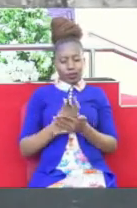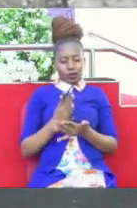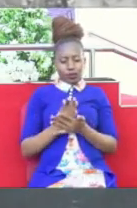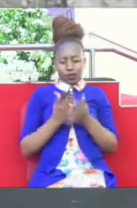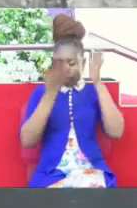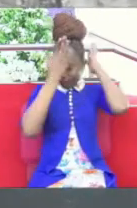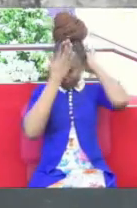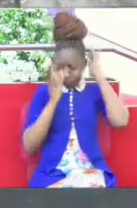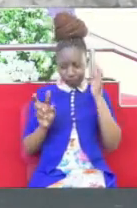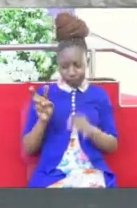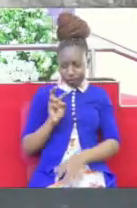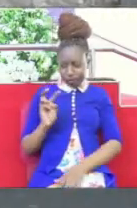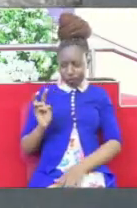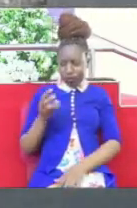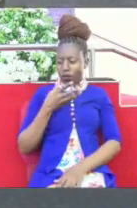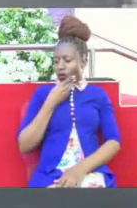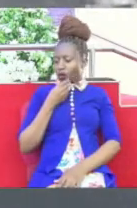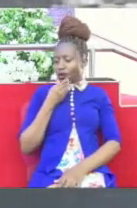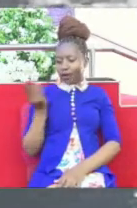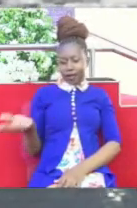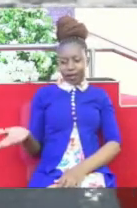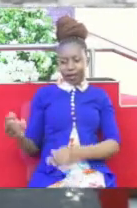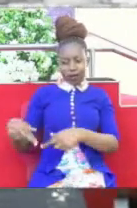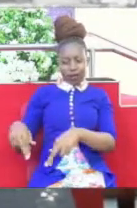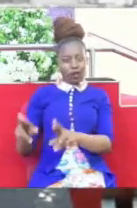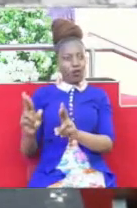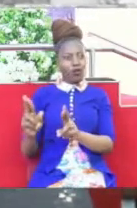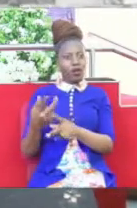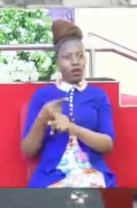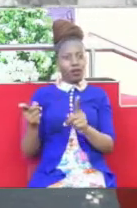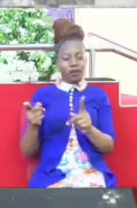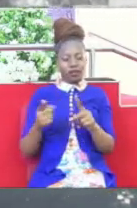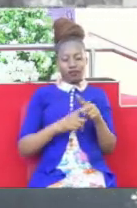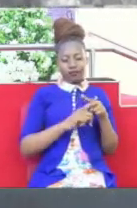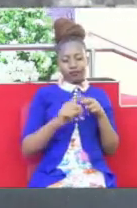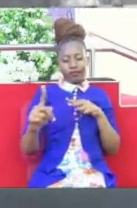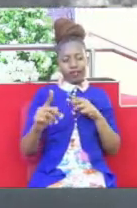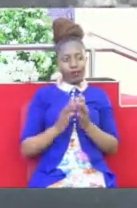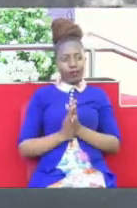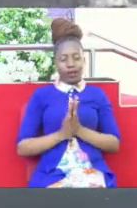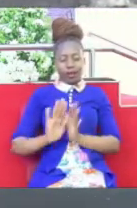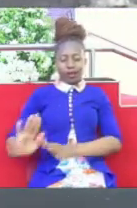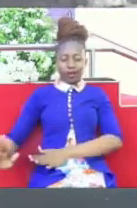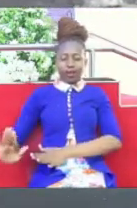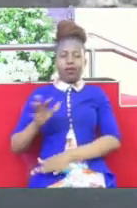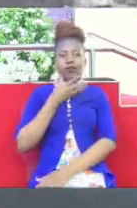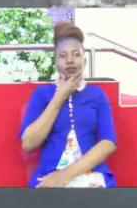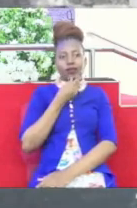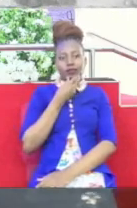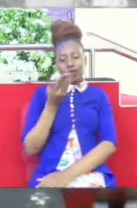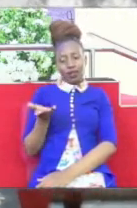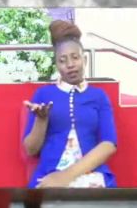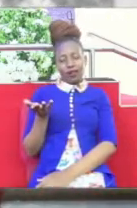He drove over to the other side of the road. Akakimbia upande mwingine wa barabara. To give the man plenty of room. Na apatie yule jamaa